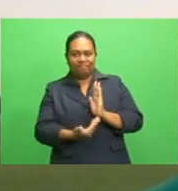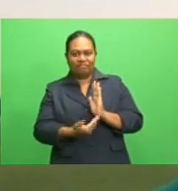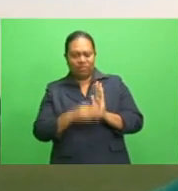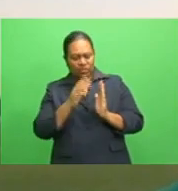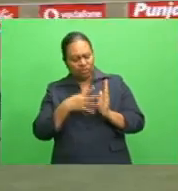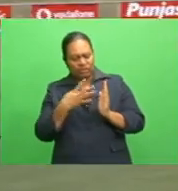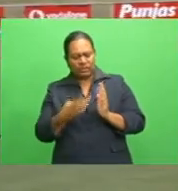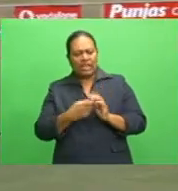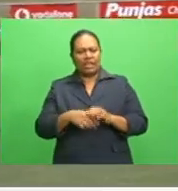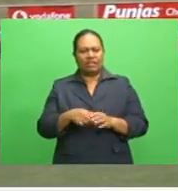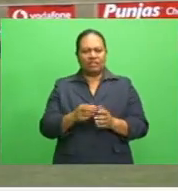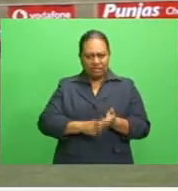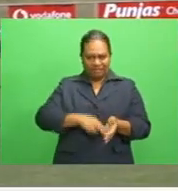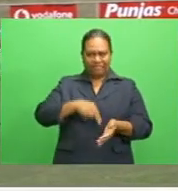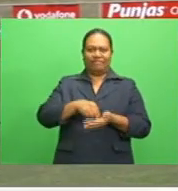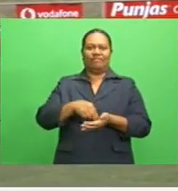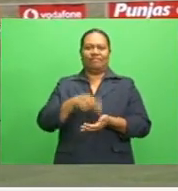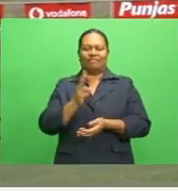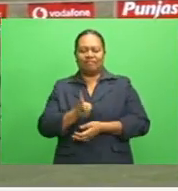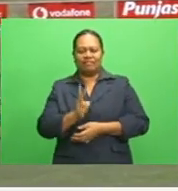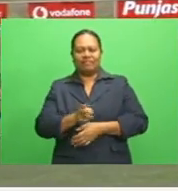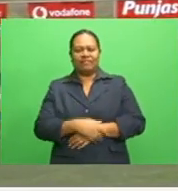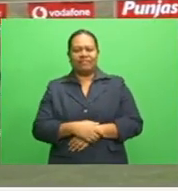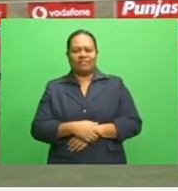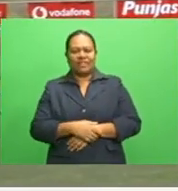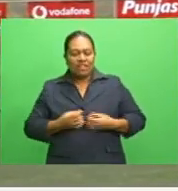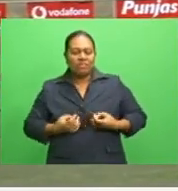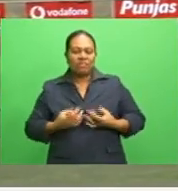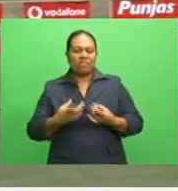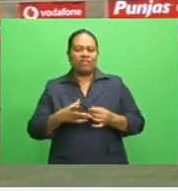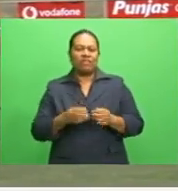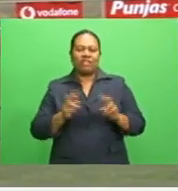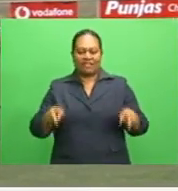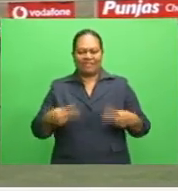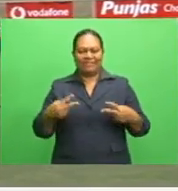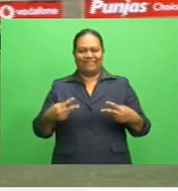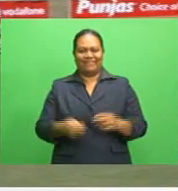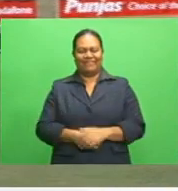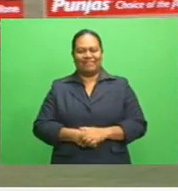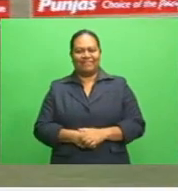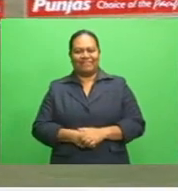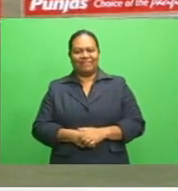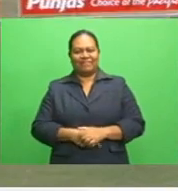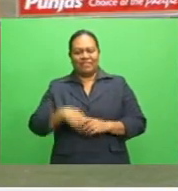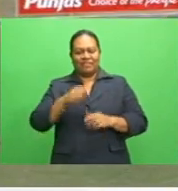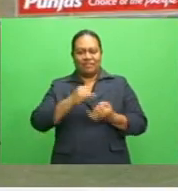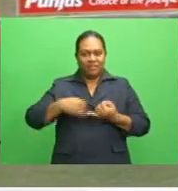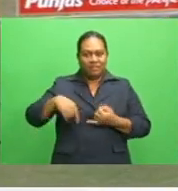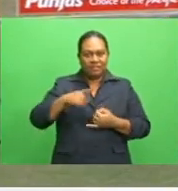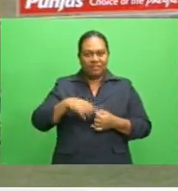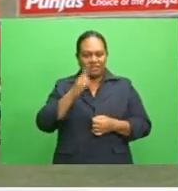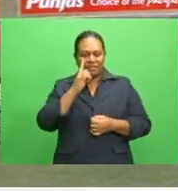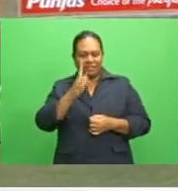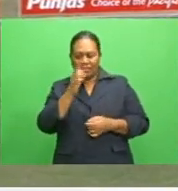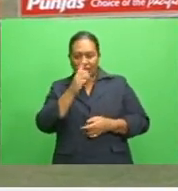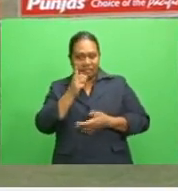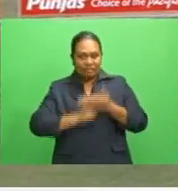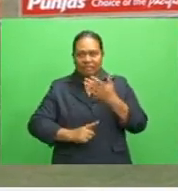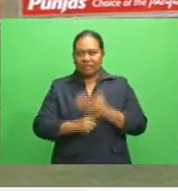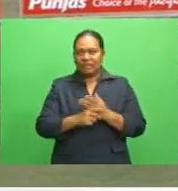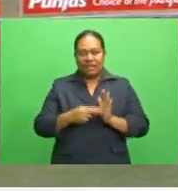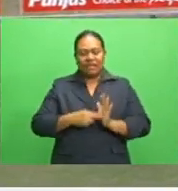the recovery, and from there we'll prepare for our semi-final. Wary of what the capital side can bring to the field, the Jet